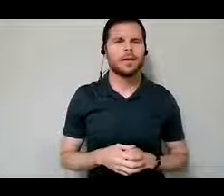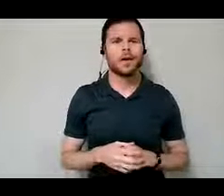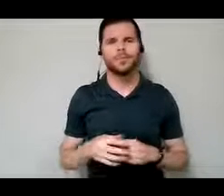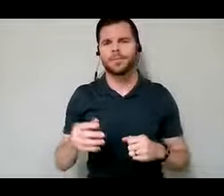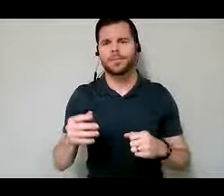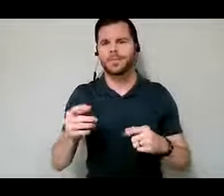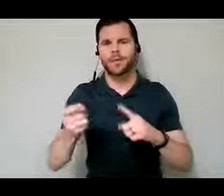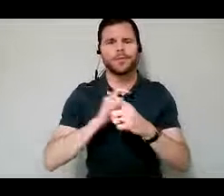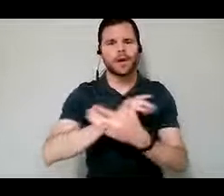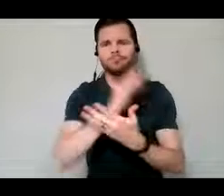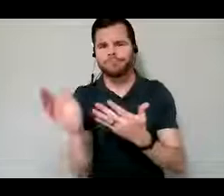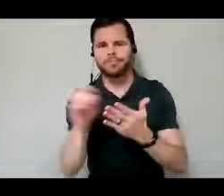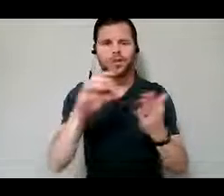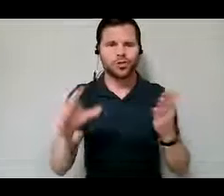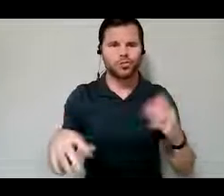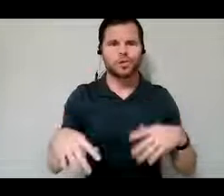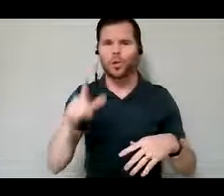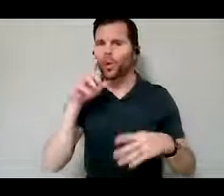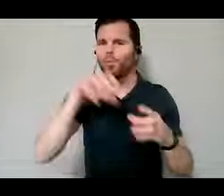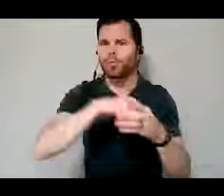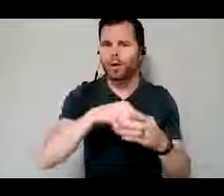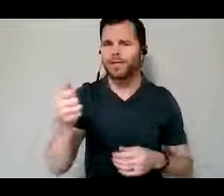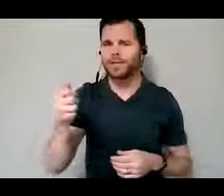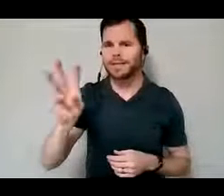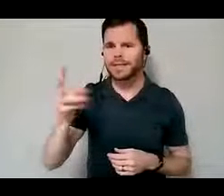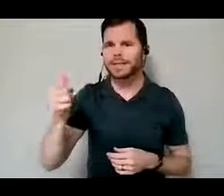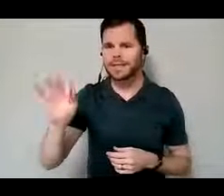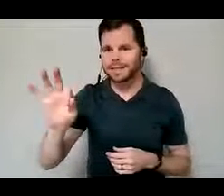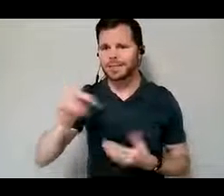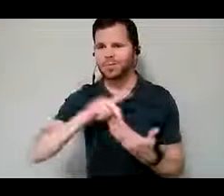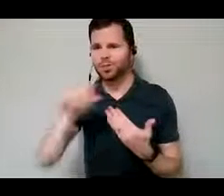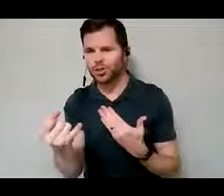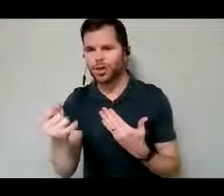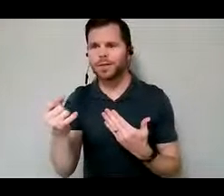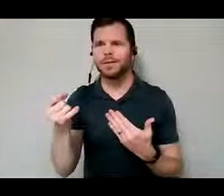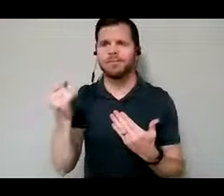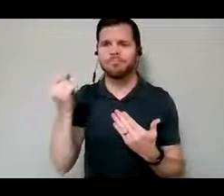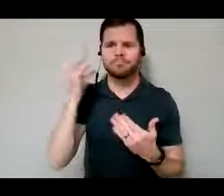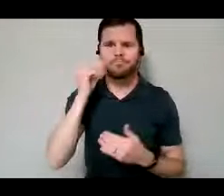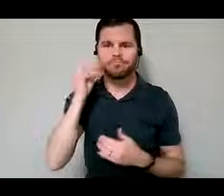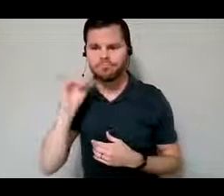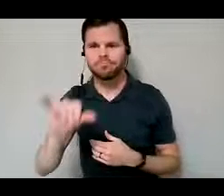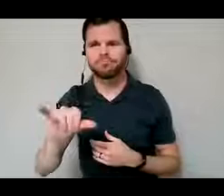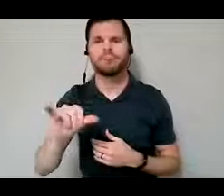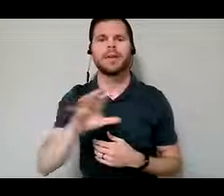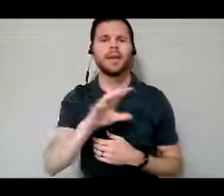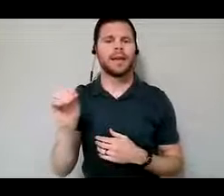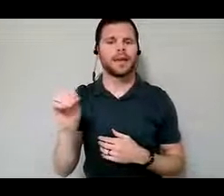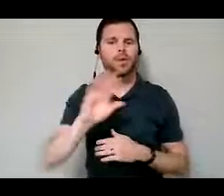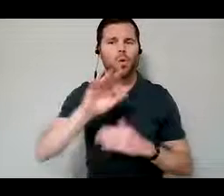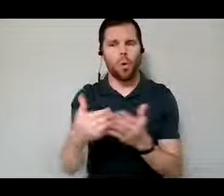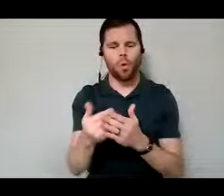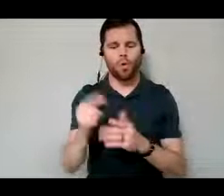the 1619 project or parts of it with their teacher, and all the questions that that she answers will